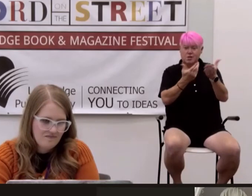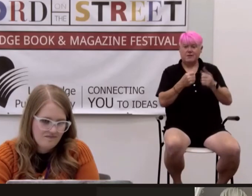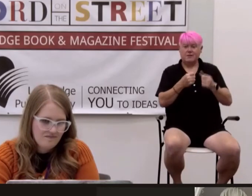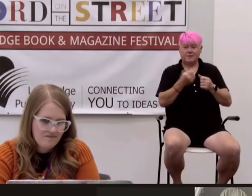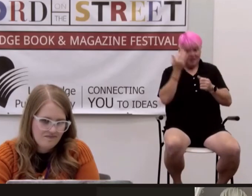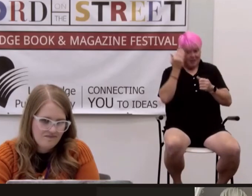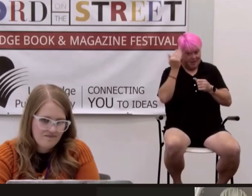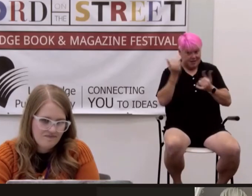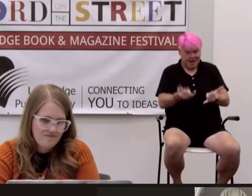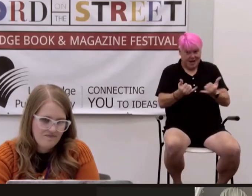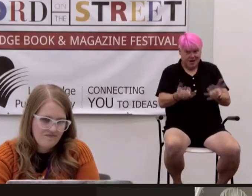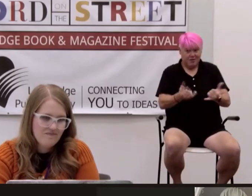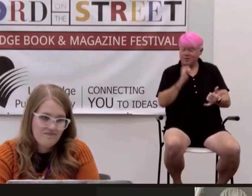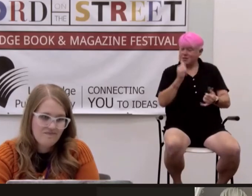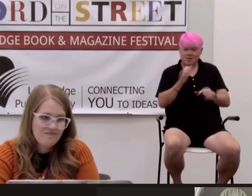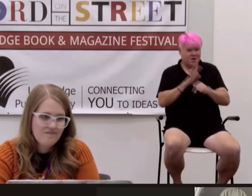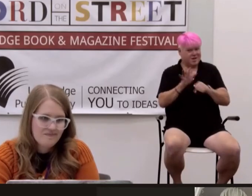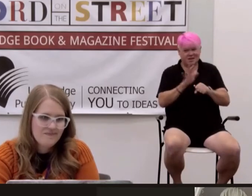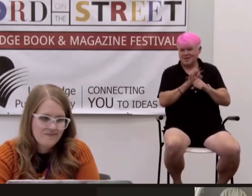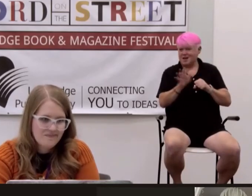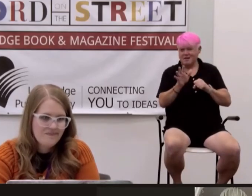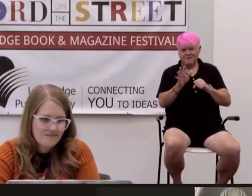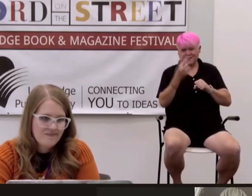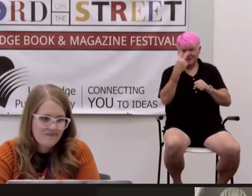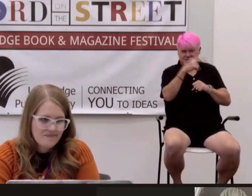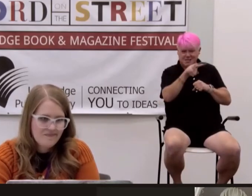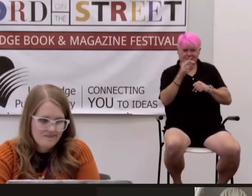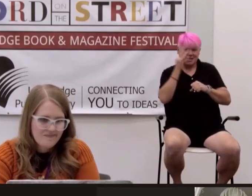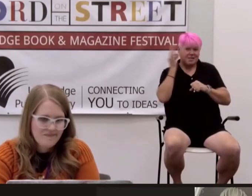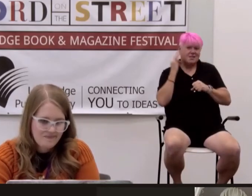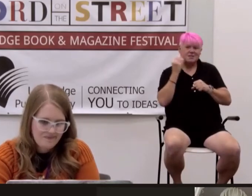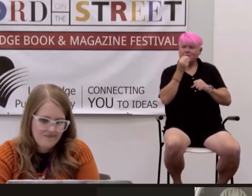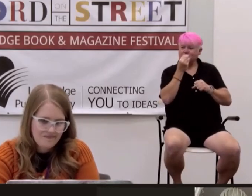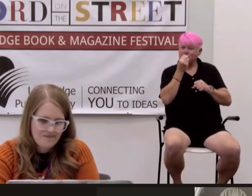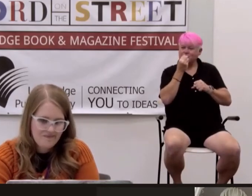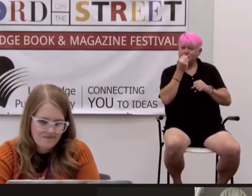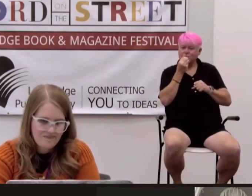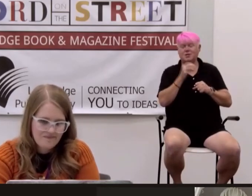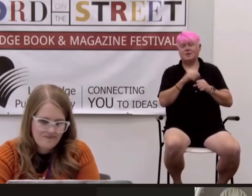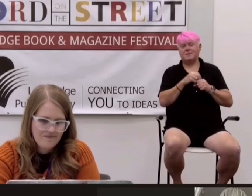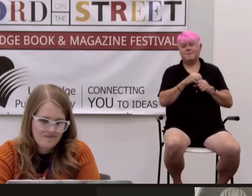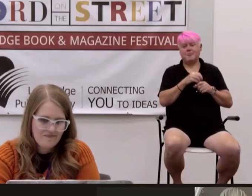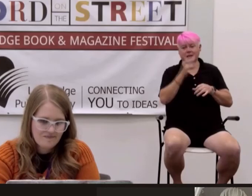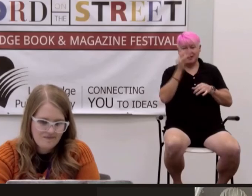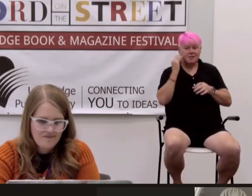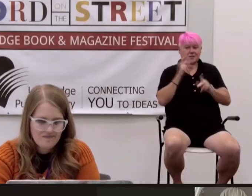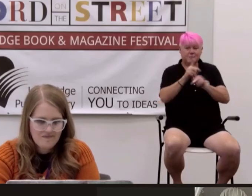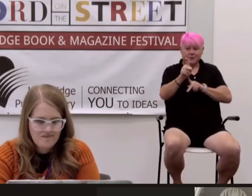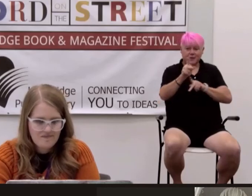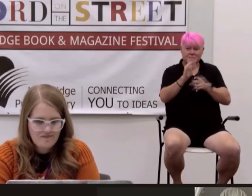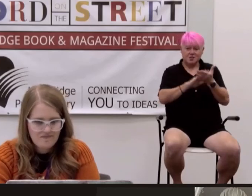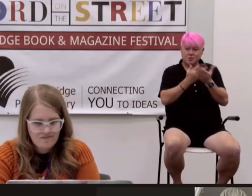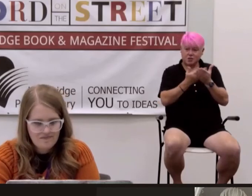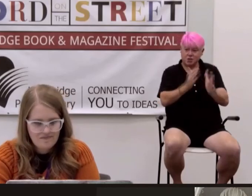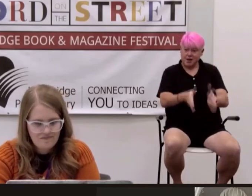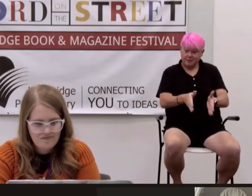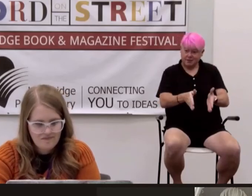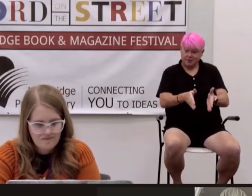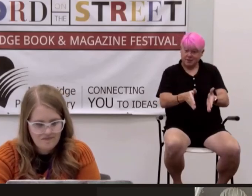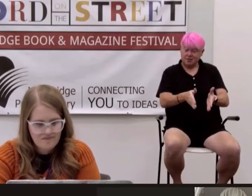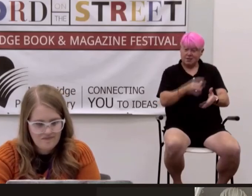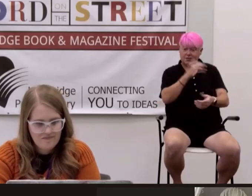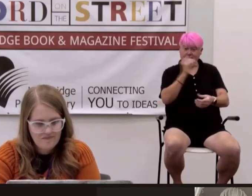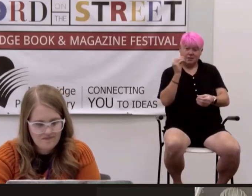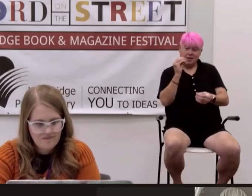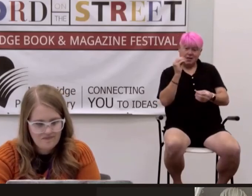not enough visibility of Indigenous food, Indigenous professional chefs. And there's